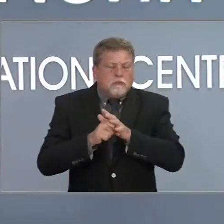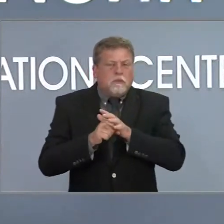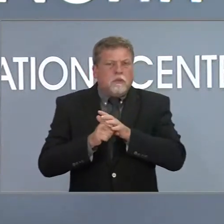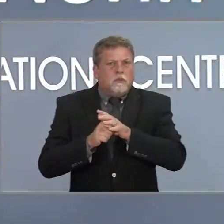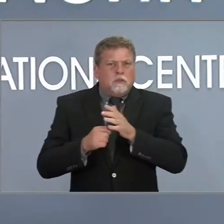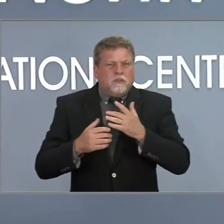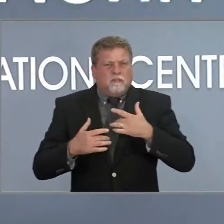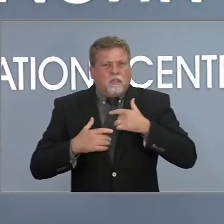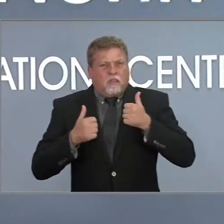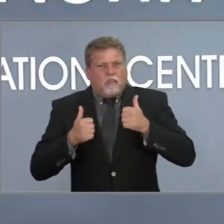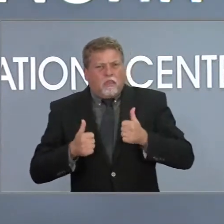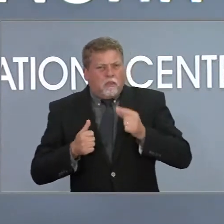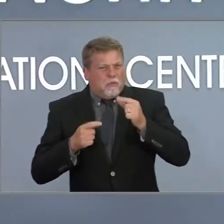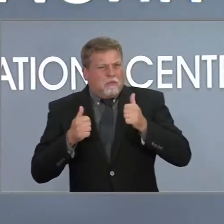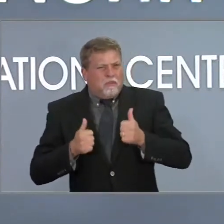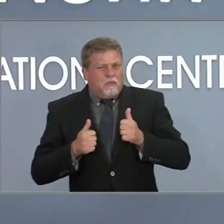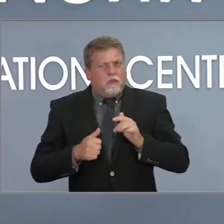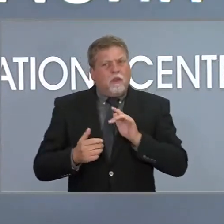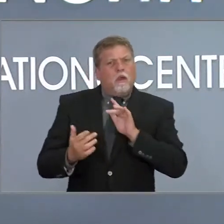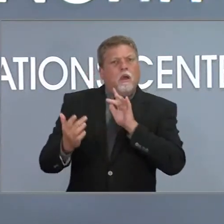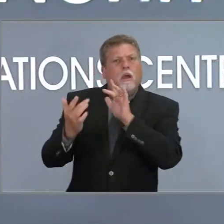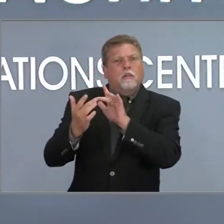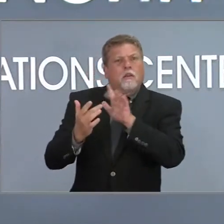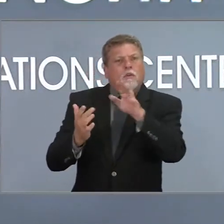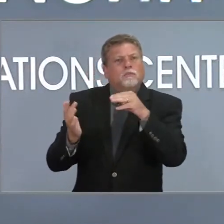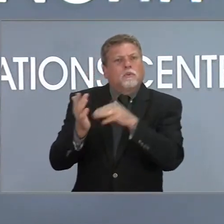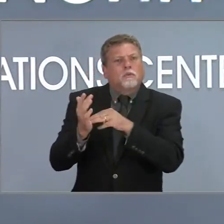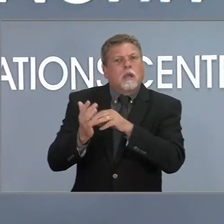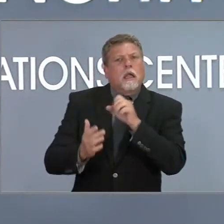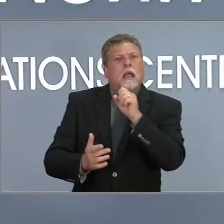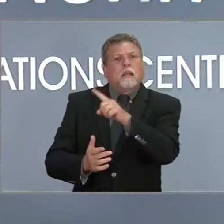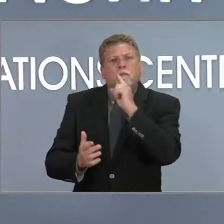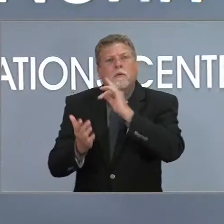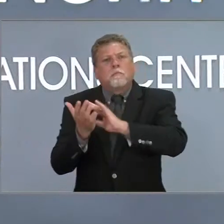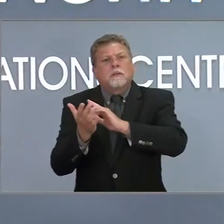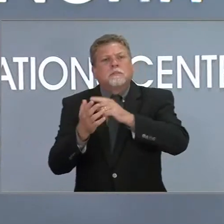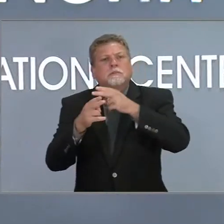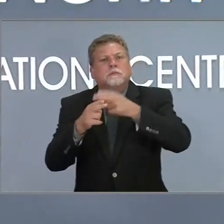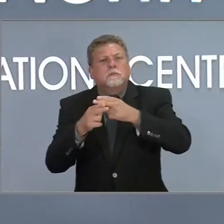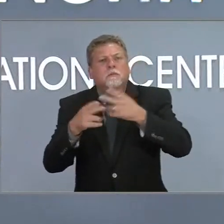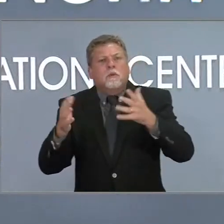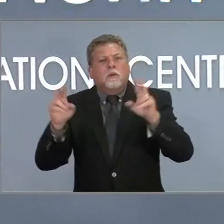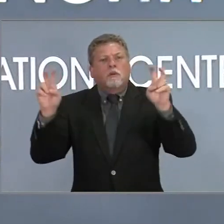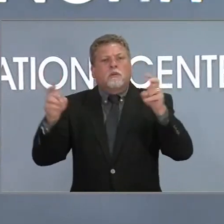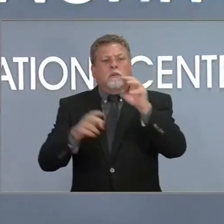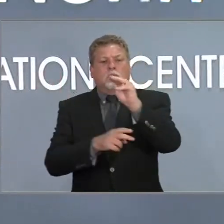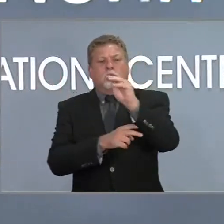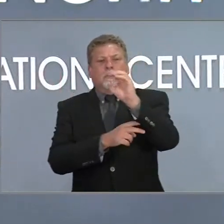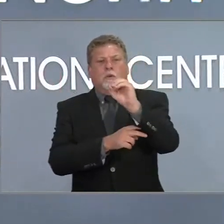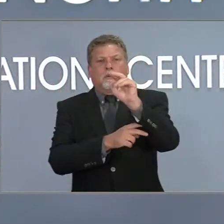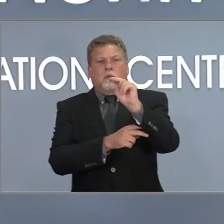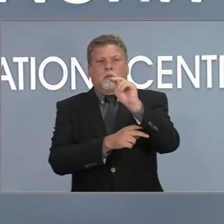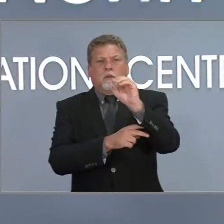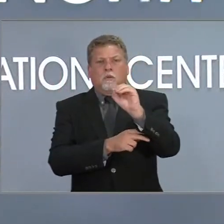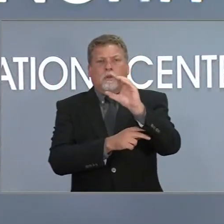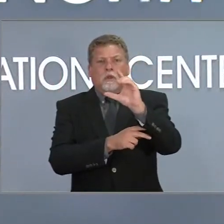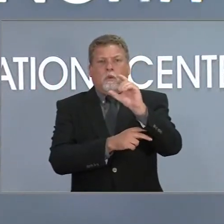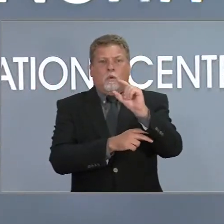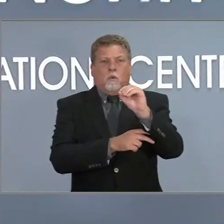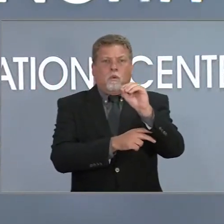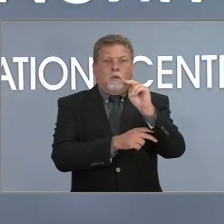antibodies. They've been shown to be effective at preventing hospitalization and severe illness once you already have